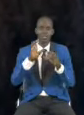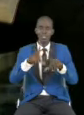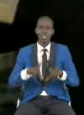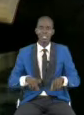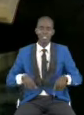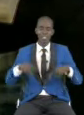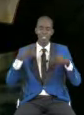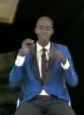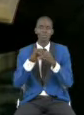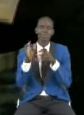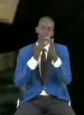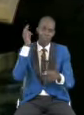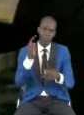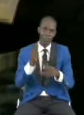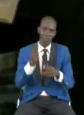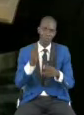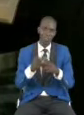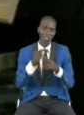Jesus' name.